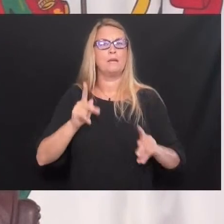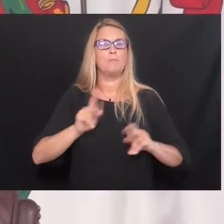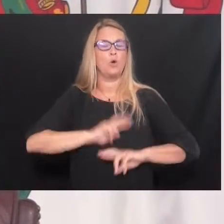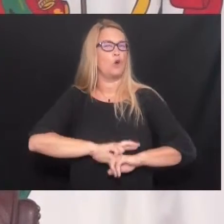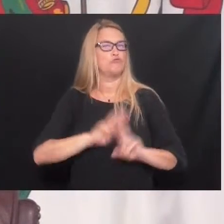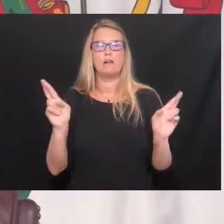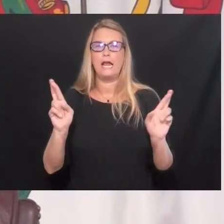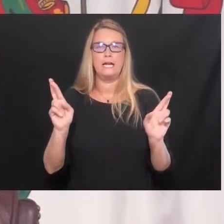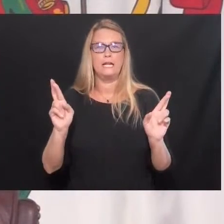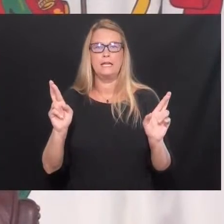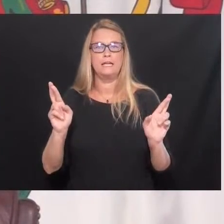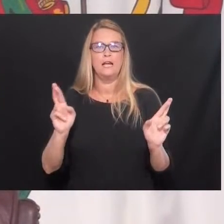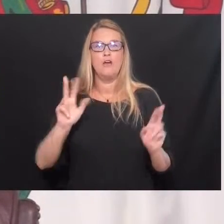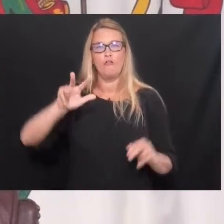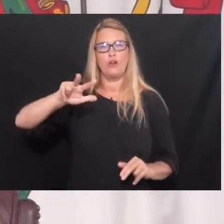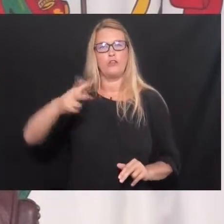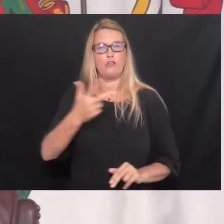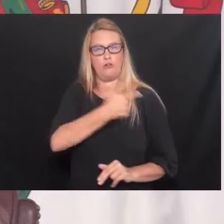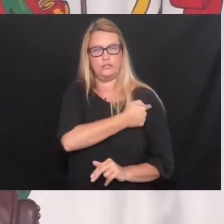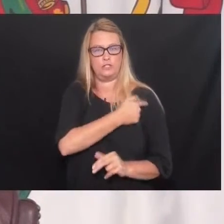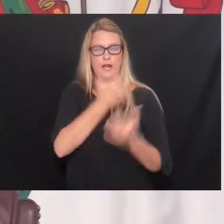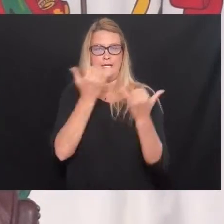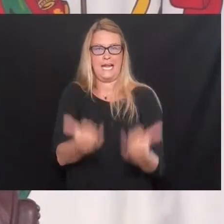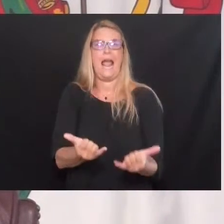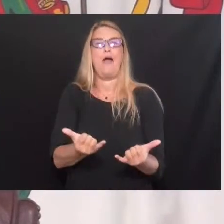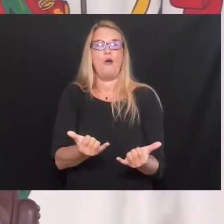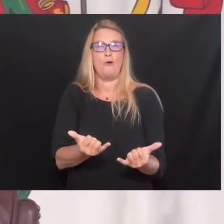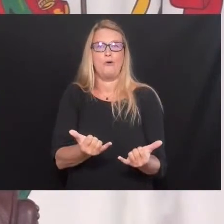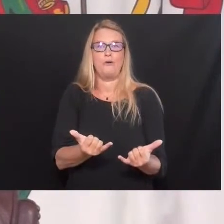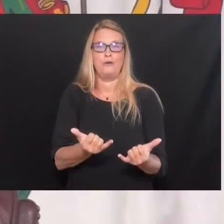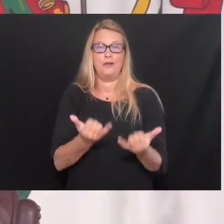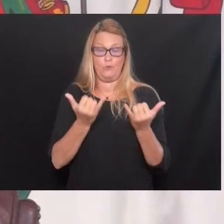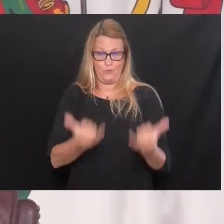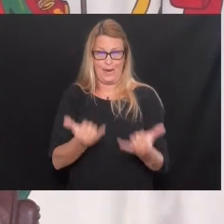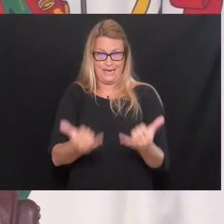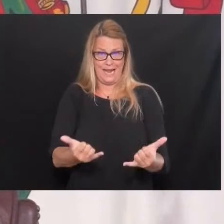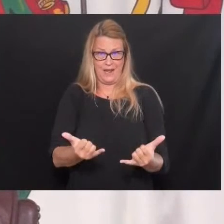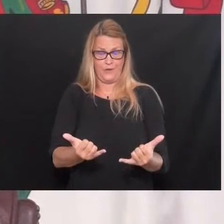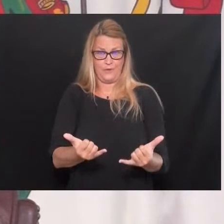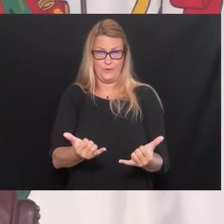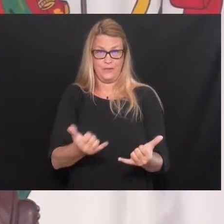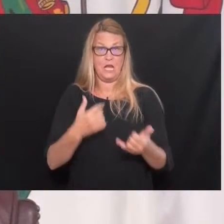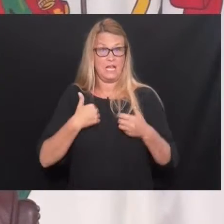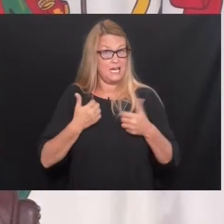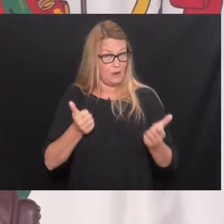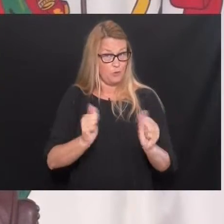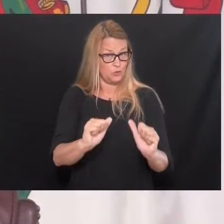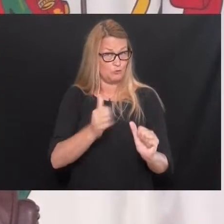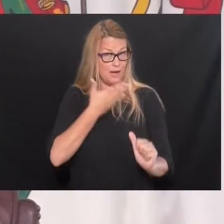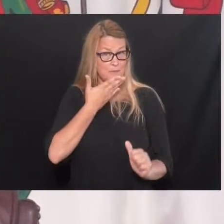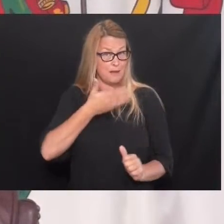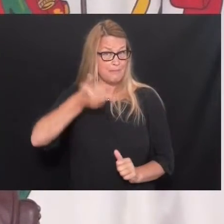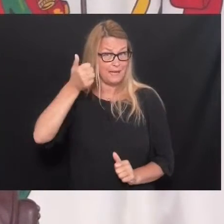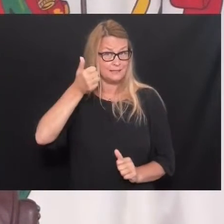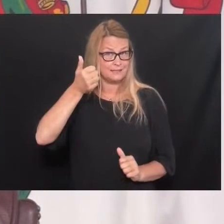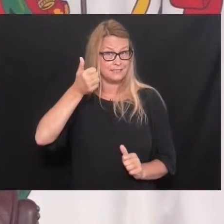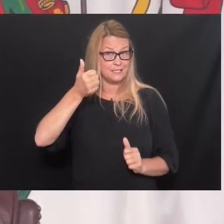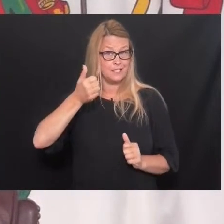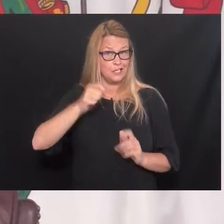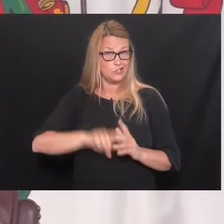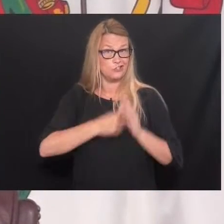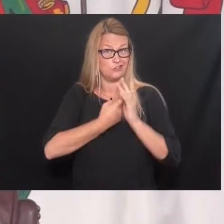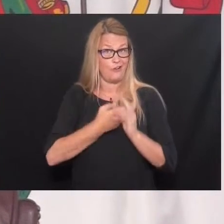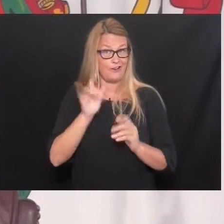their booster shots now, right now, and everything. And I'm going to try every way in the world to be able to achieve